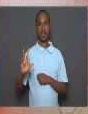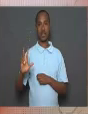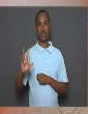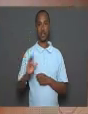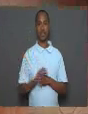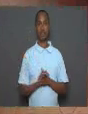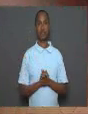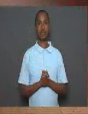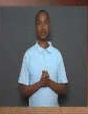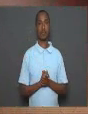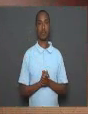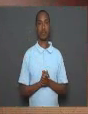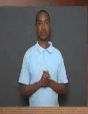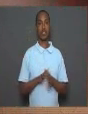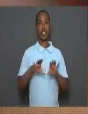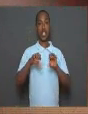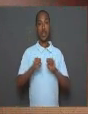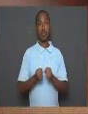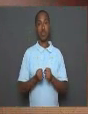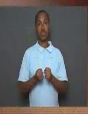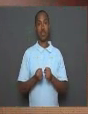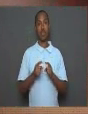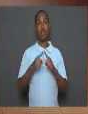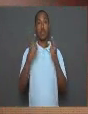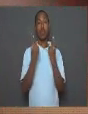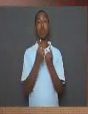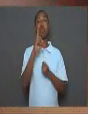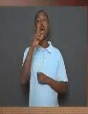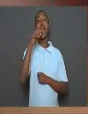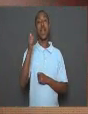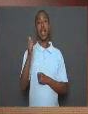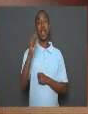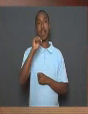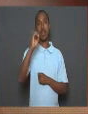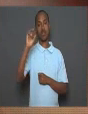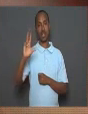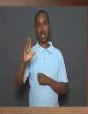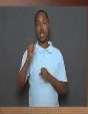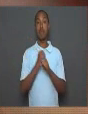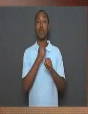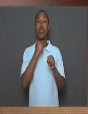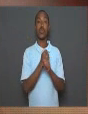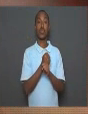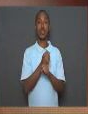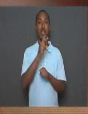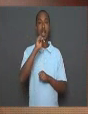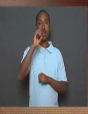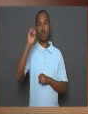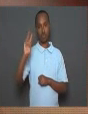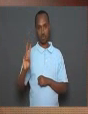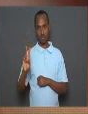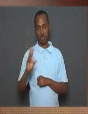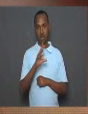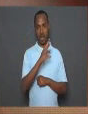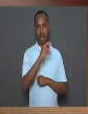carbonates. The decomposition of group 1A nitrates produces